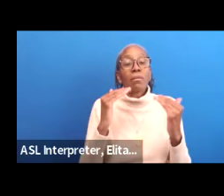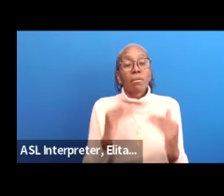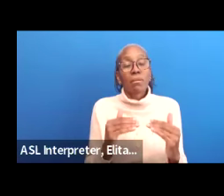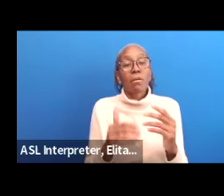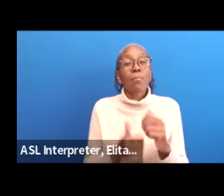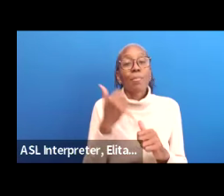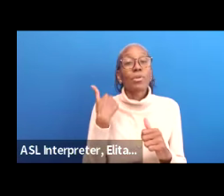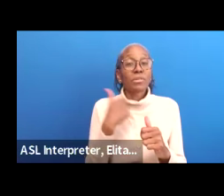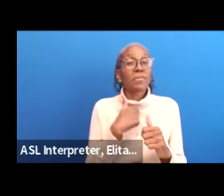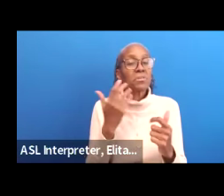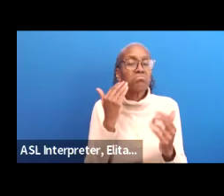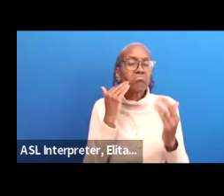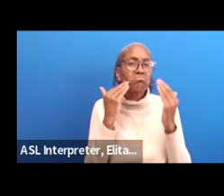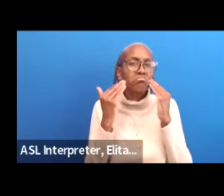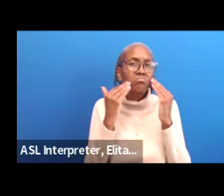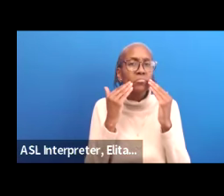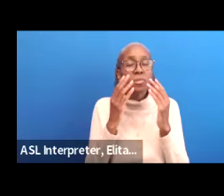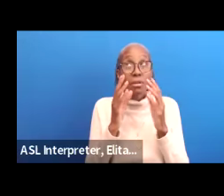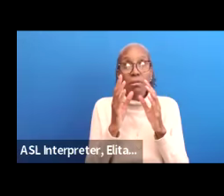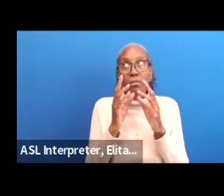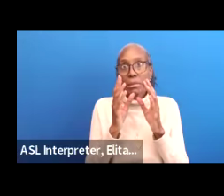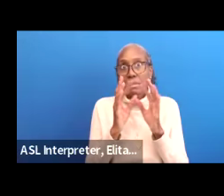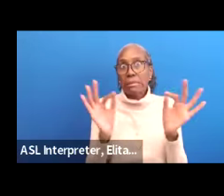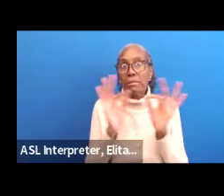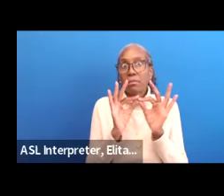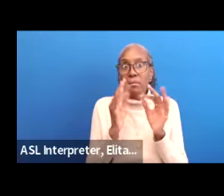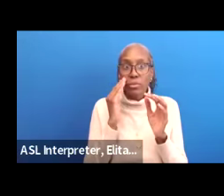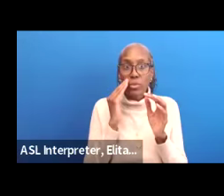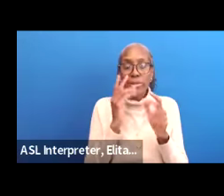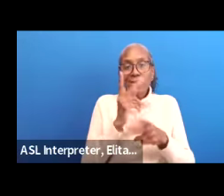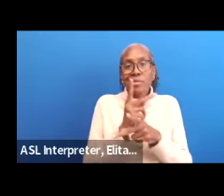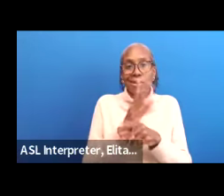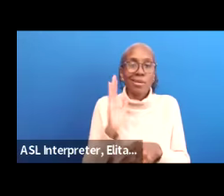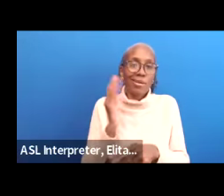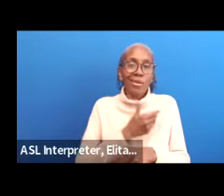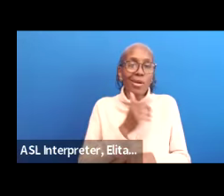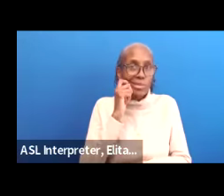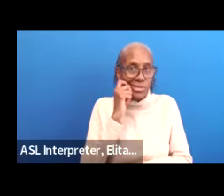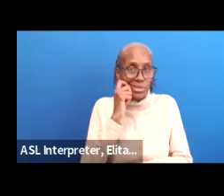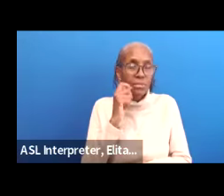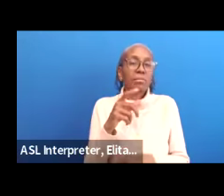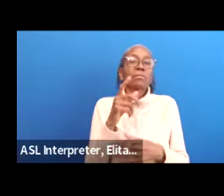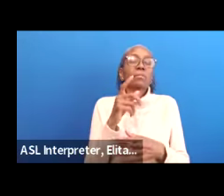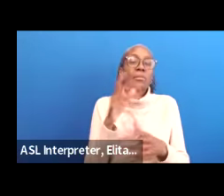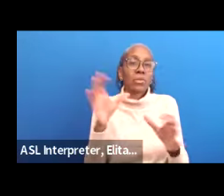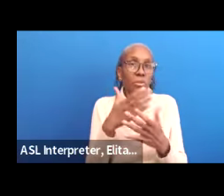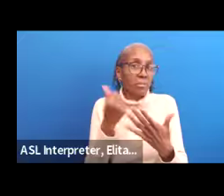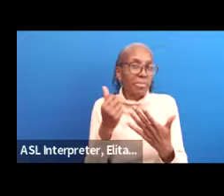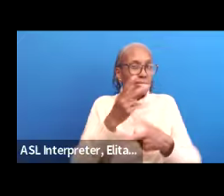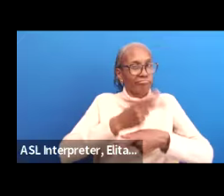most of us are aware of and acutely aware of is taking care of our skin and doing our best to do that.